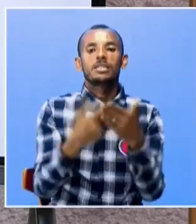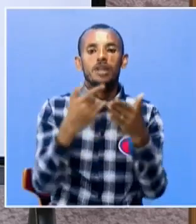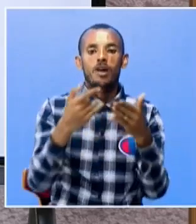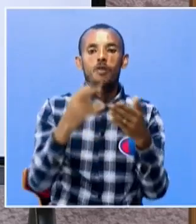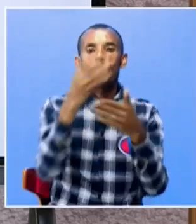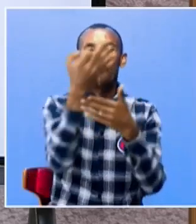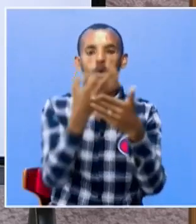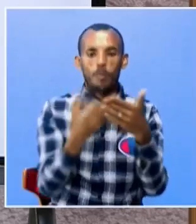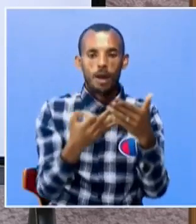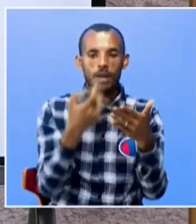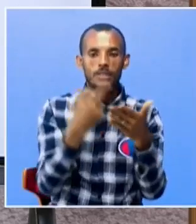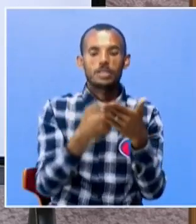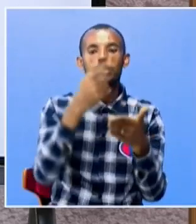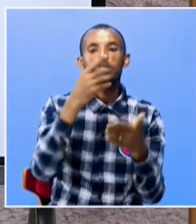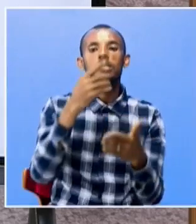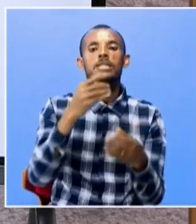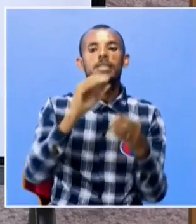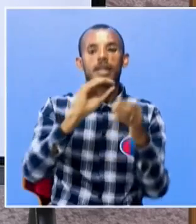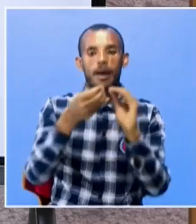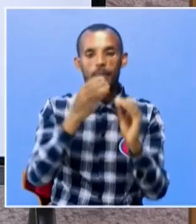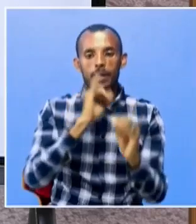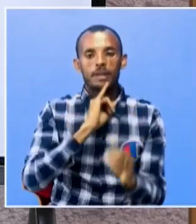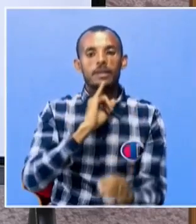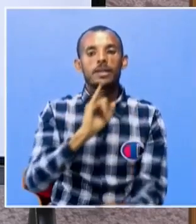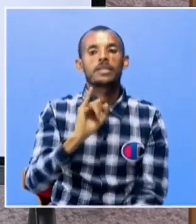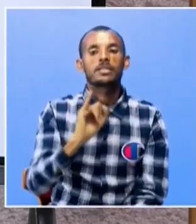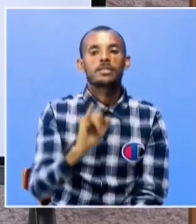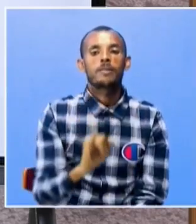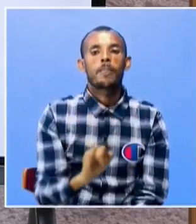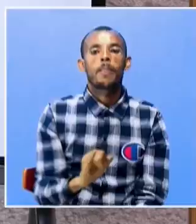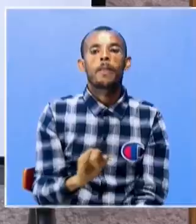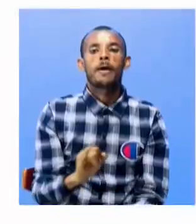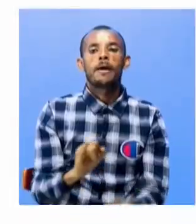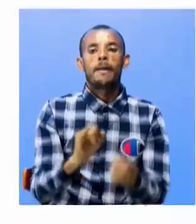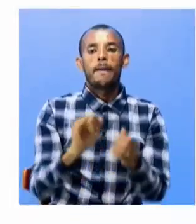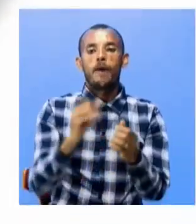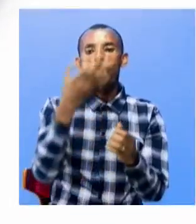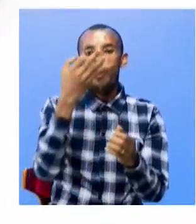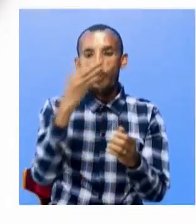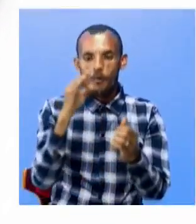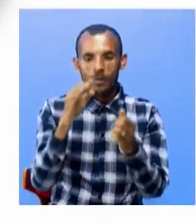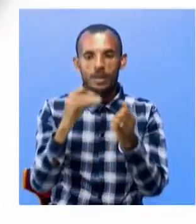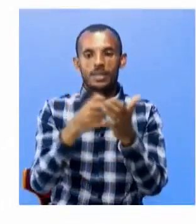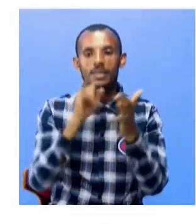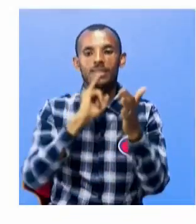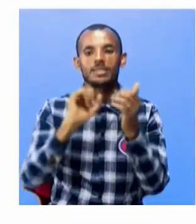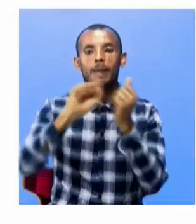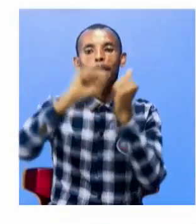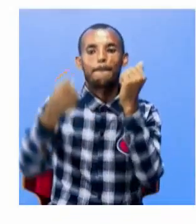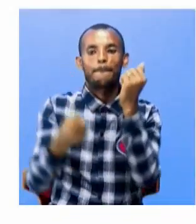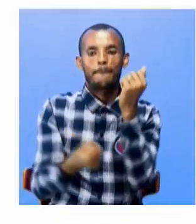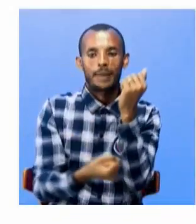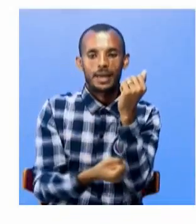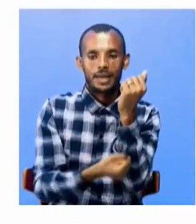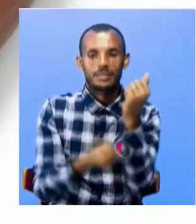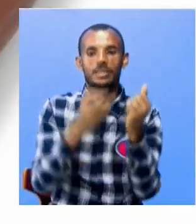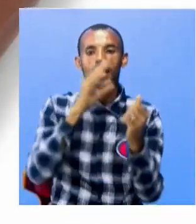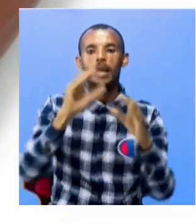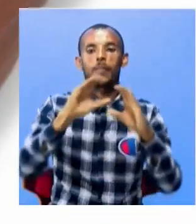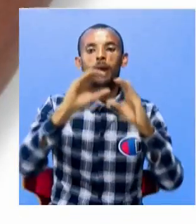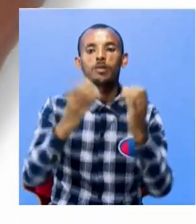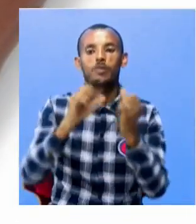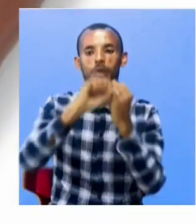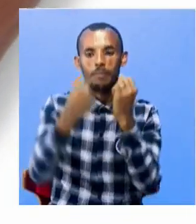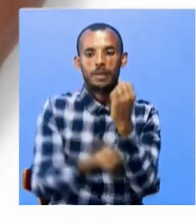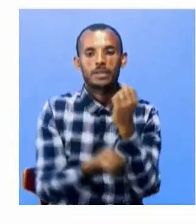this number is preceded by of, it is a base, and a part of the base is